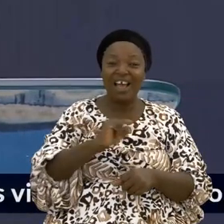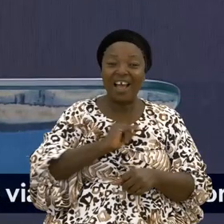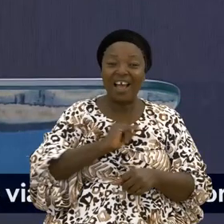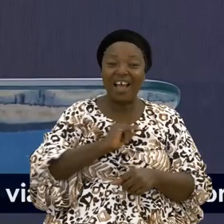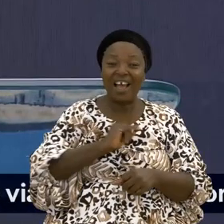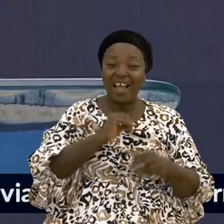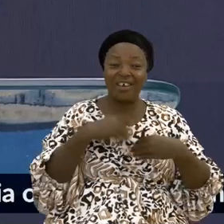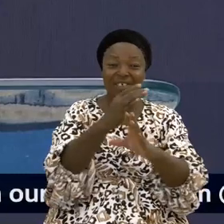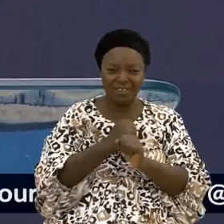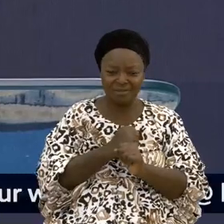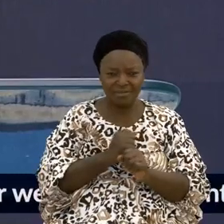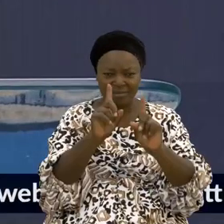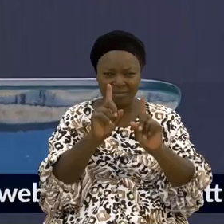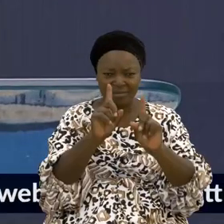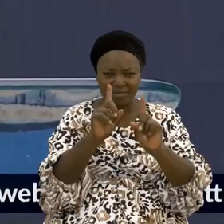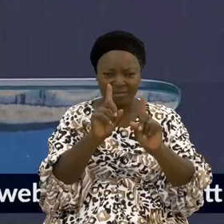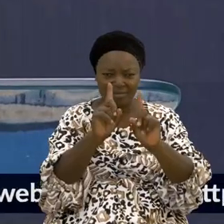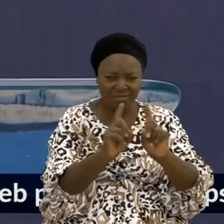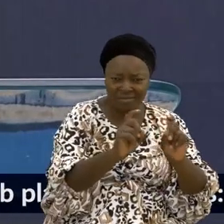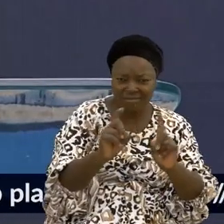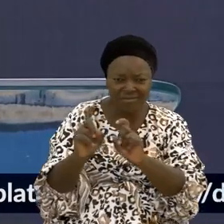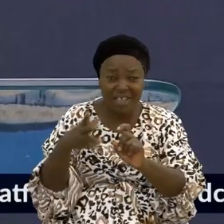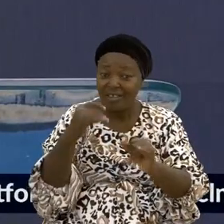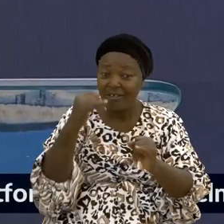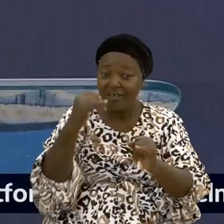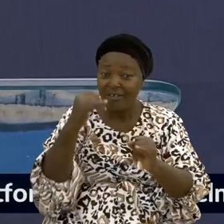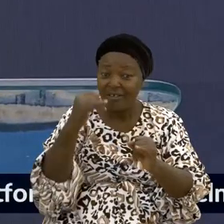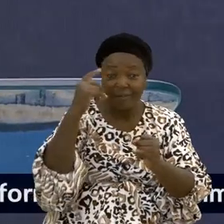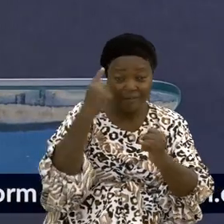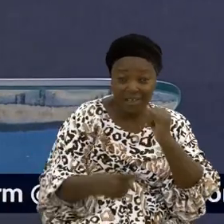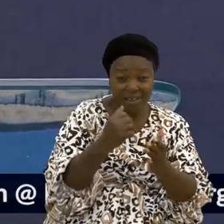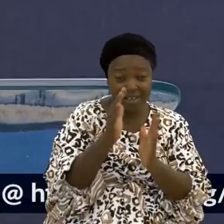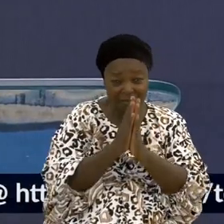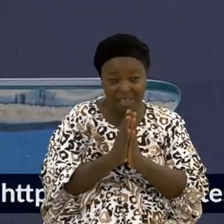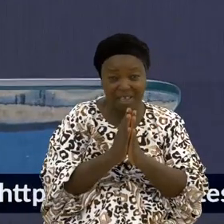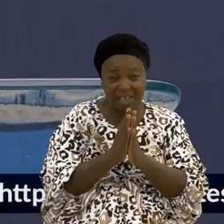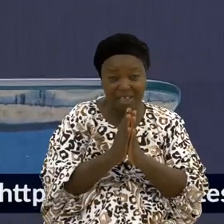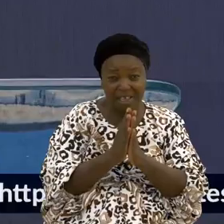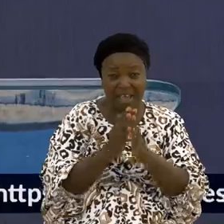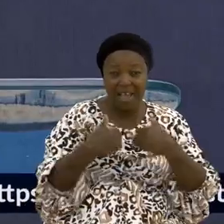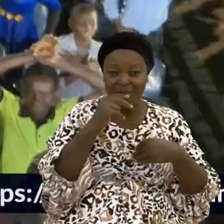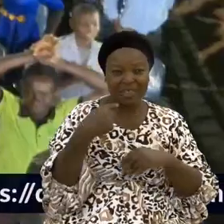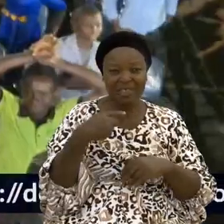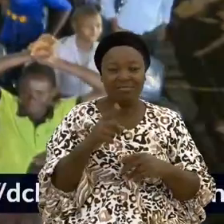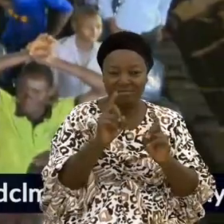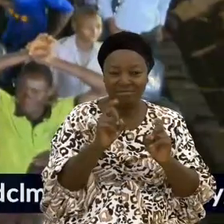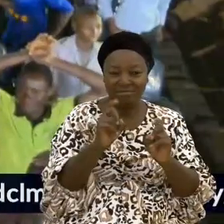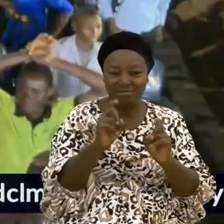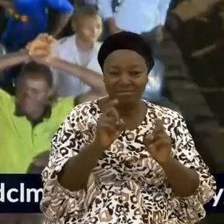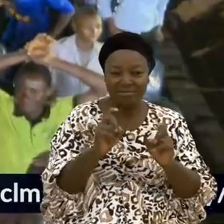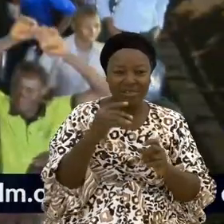received. Check up. The final amen has been said. Check up. Your miracle is there.